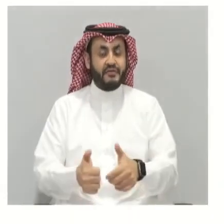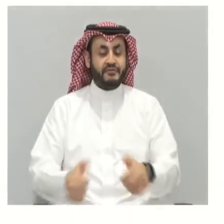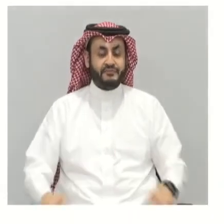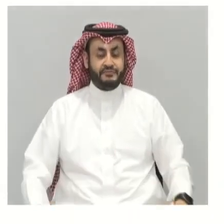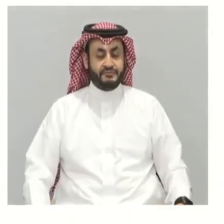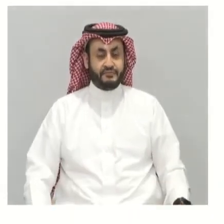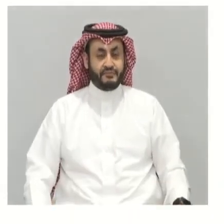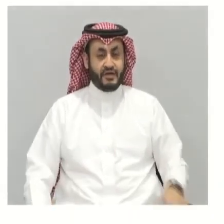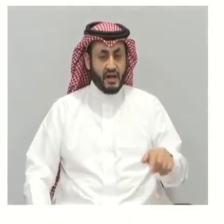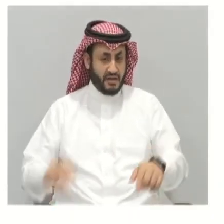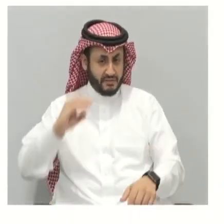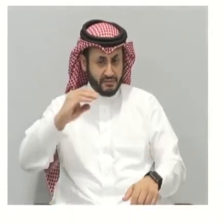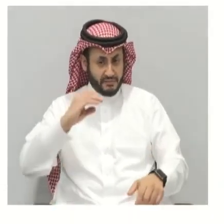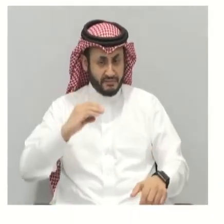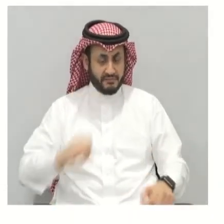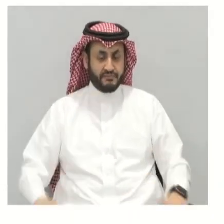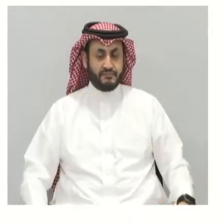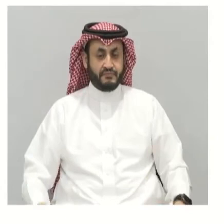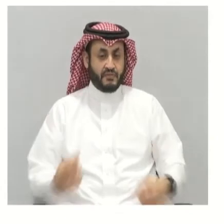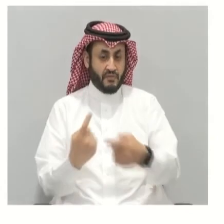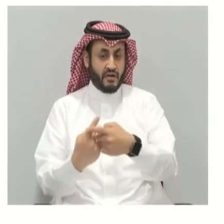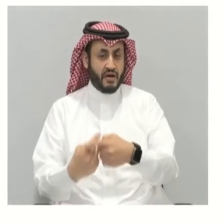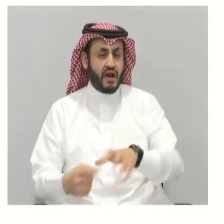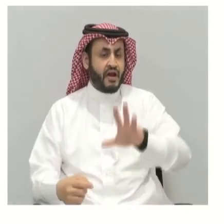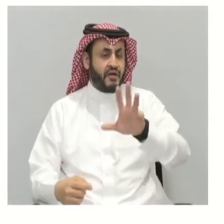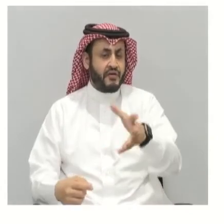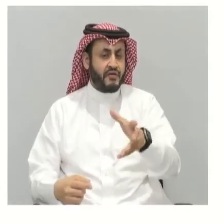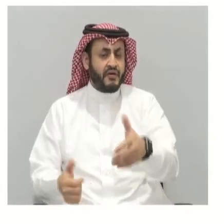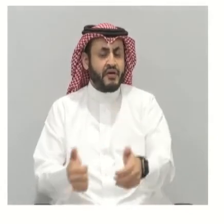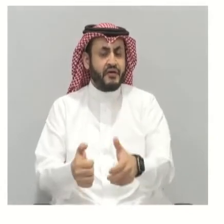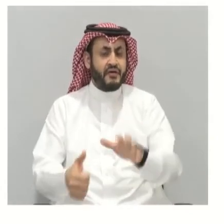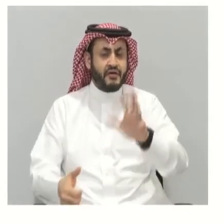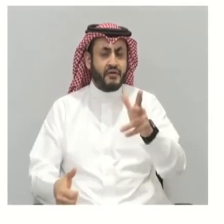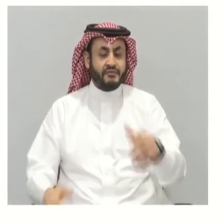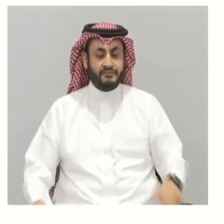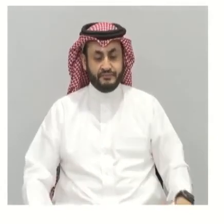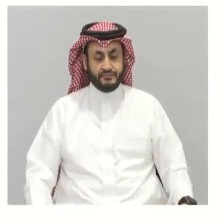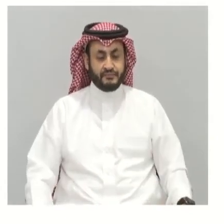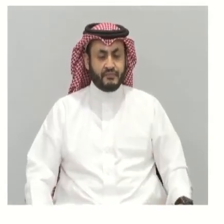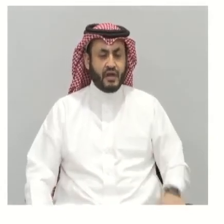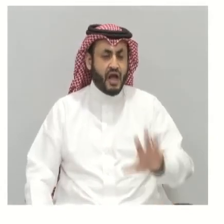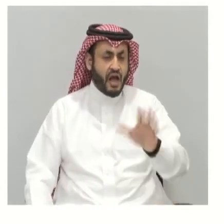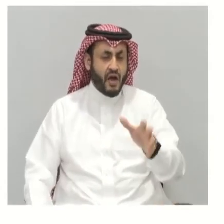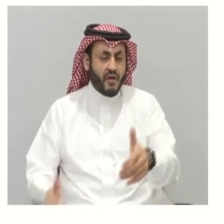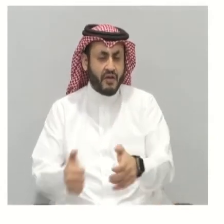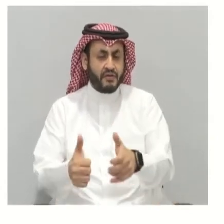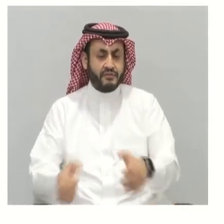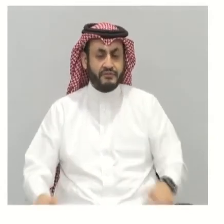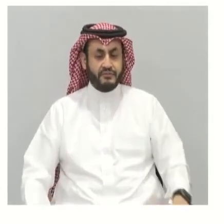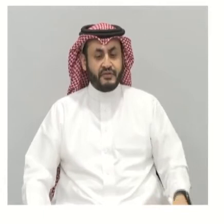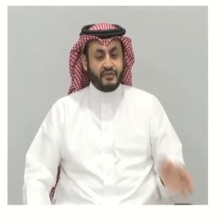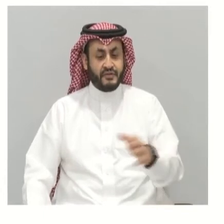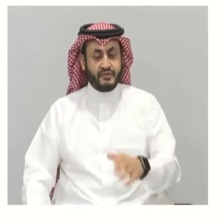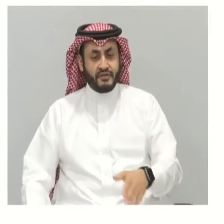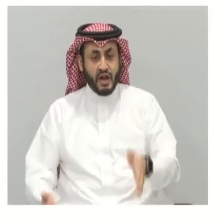answer this question. How do you play it? So, what is your favorite game? How do you play it? And what are